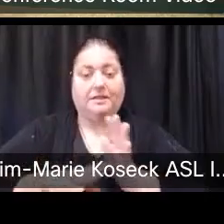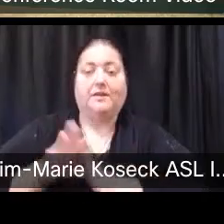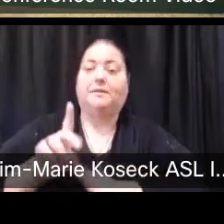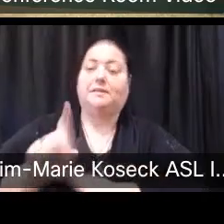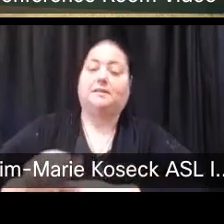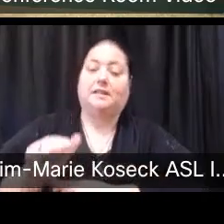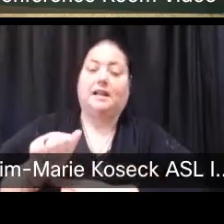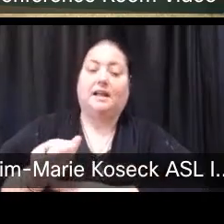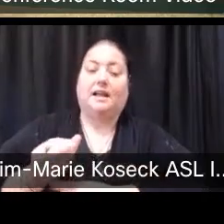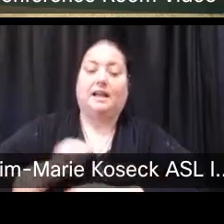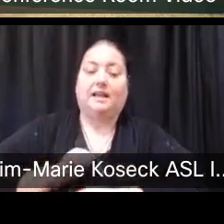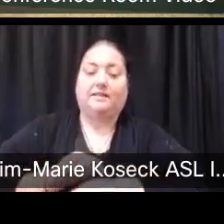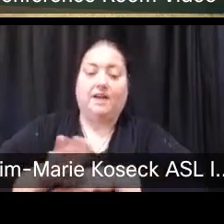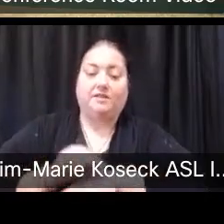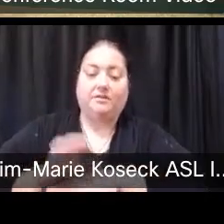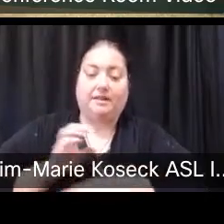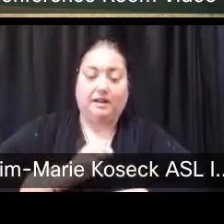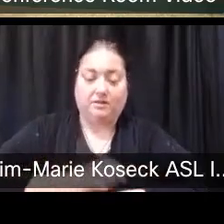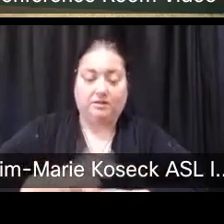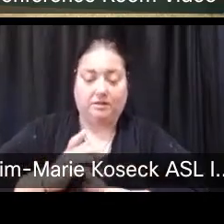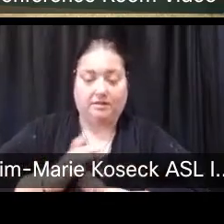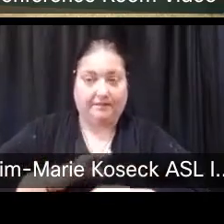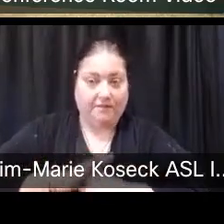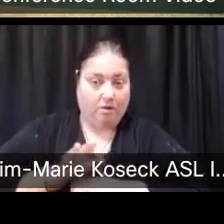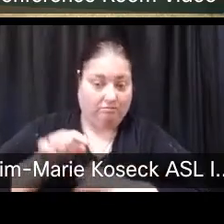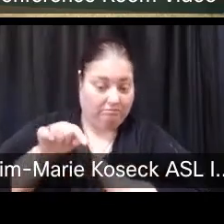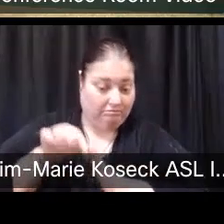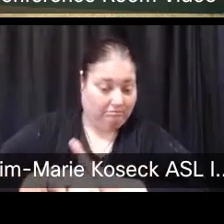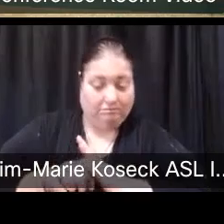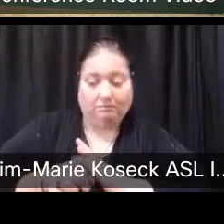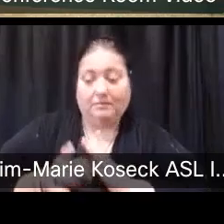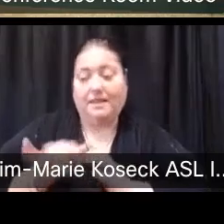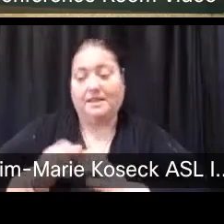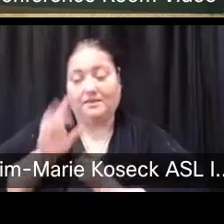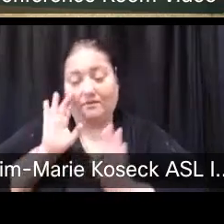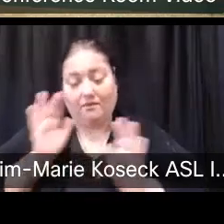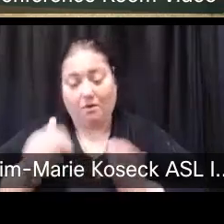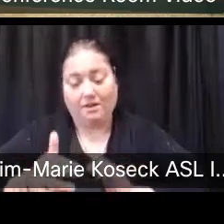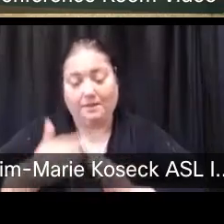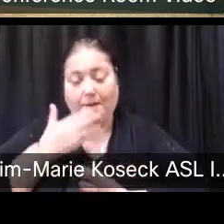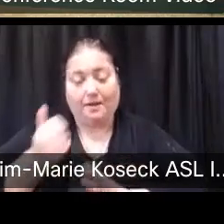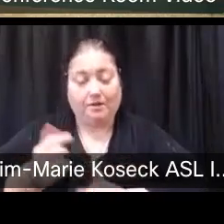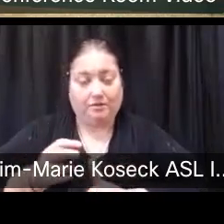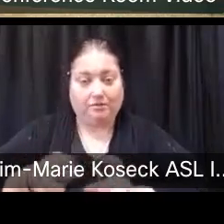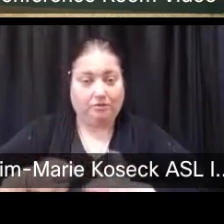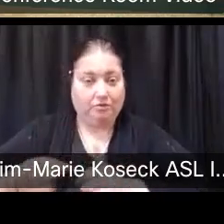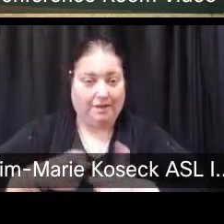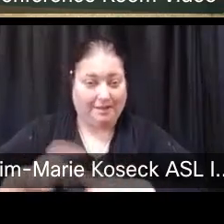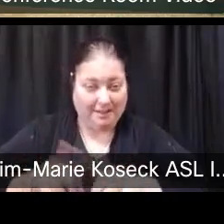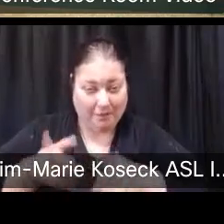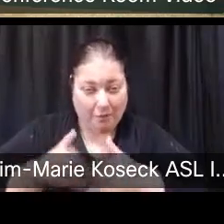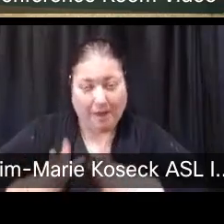Advisory Council where there's a lot of in-depth focus on it, and this focus could be better directed to what they are not focusing